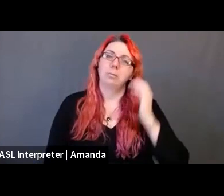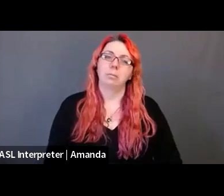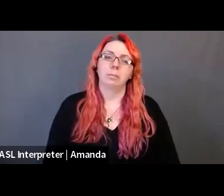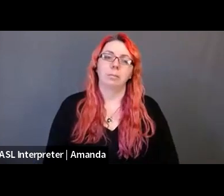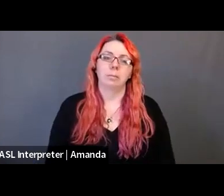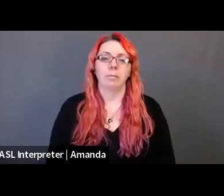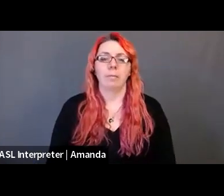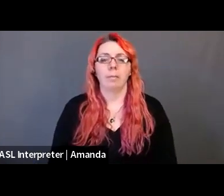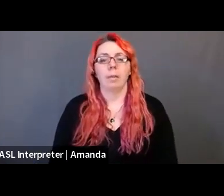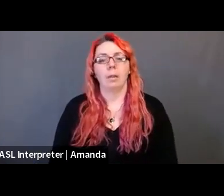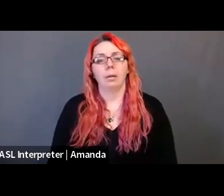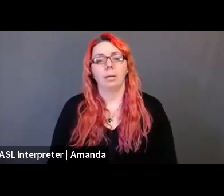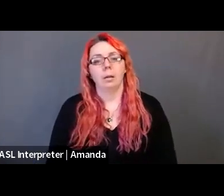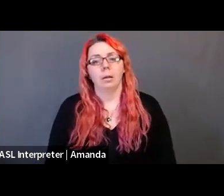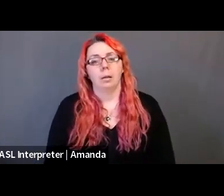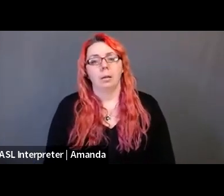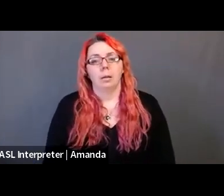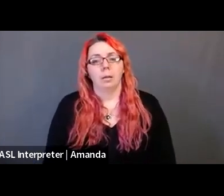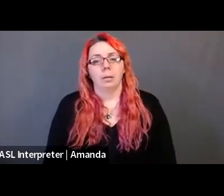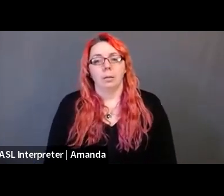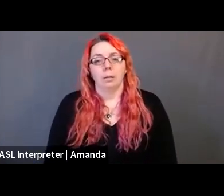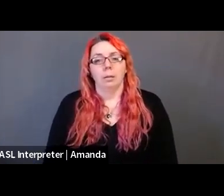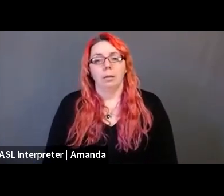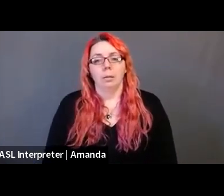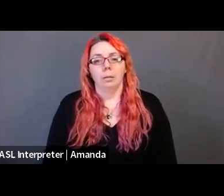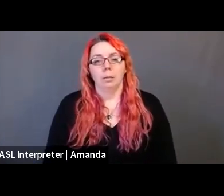Or does that resonate for any of you? Any thoughts on this statement?